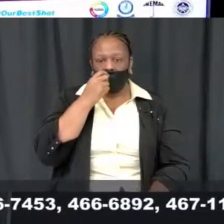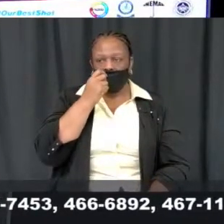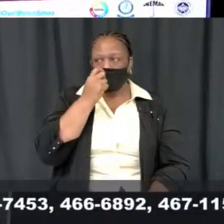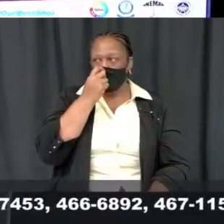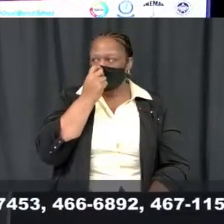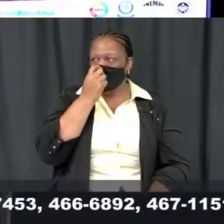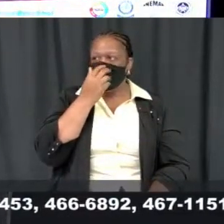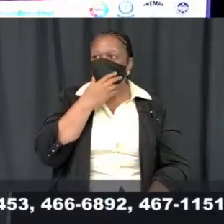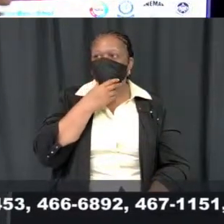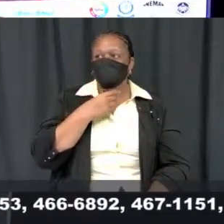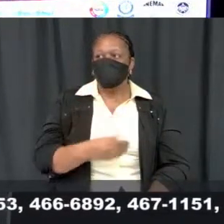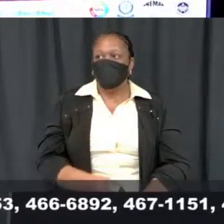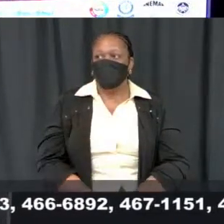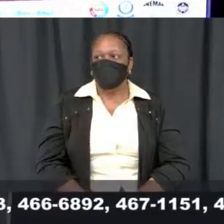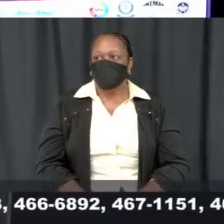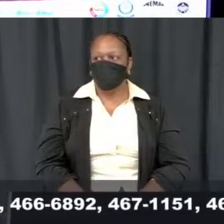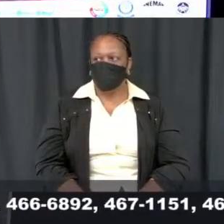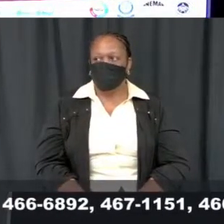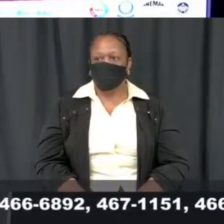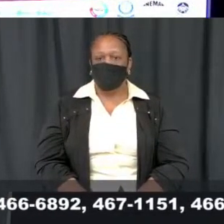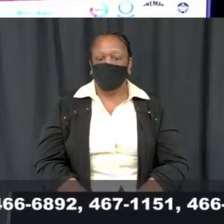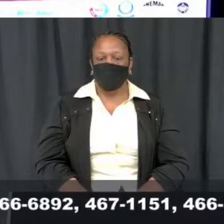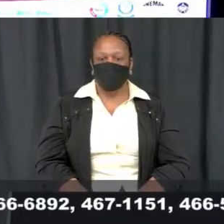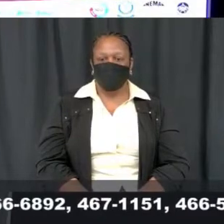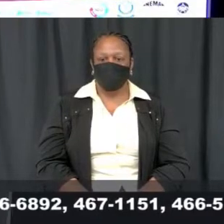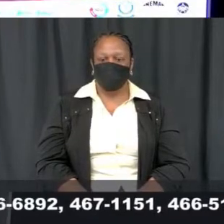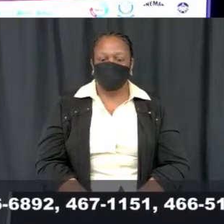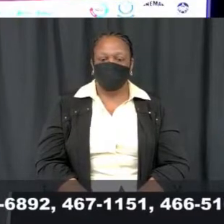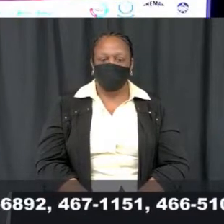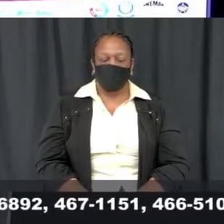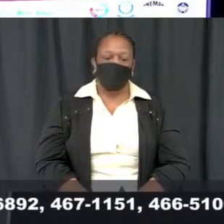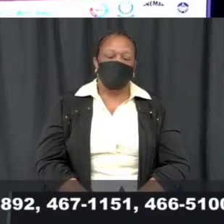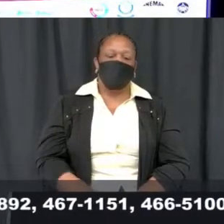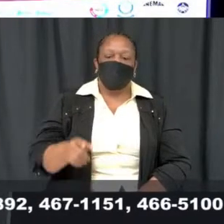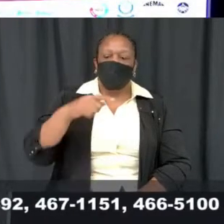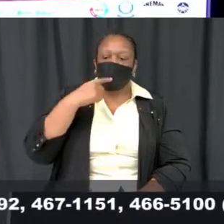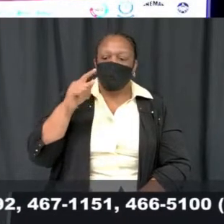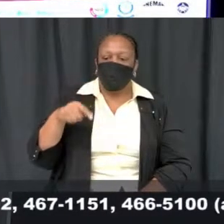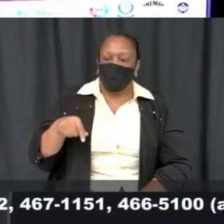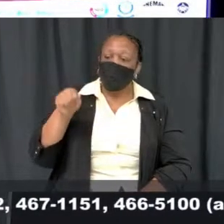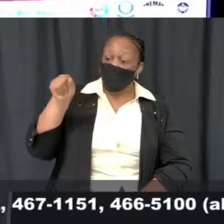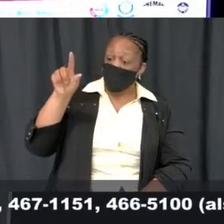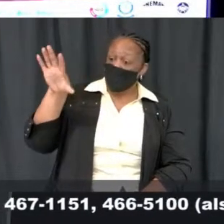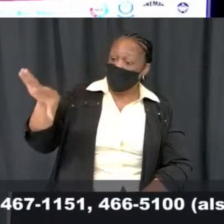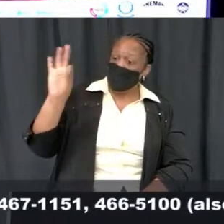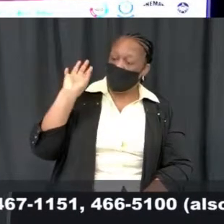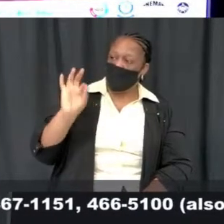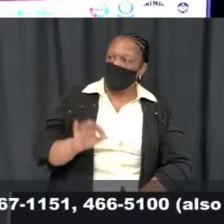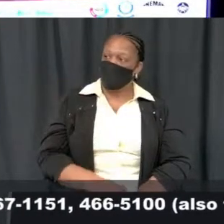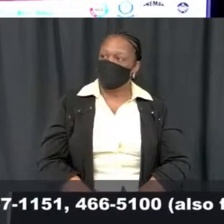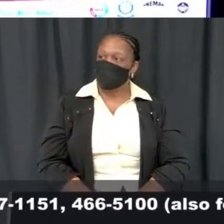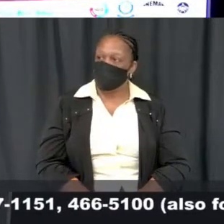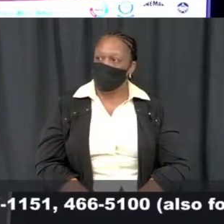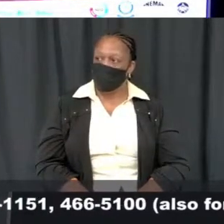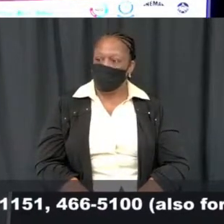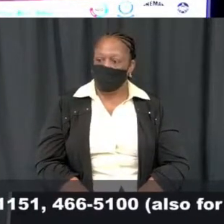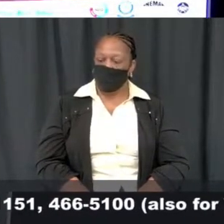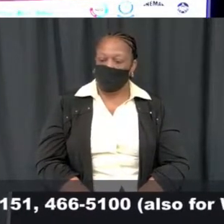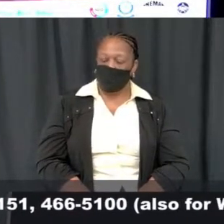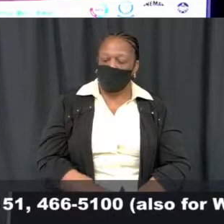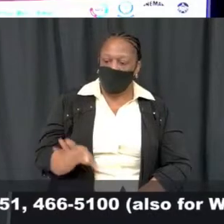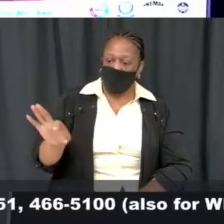telling people you have the choice to take the vaccine or not. But you're not telling them the consequences of